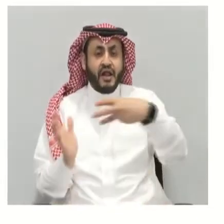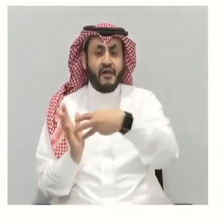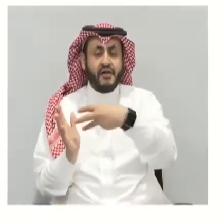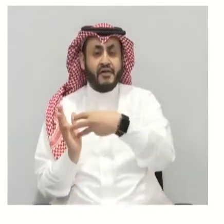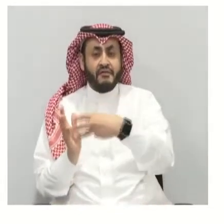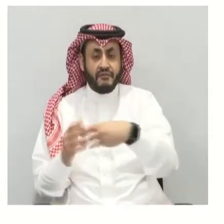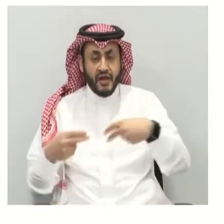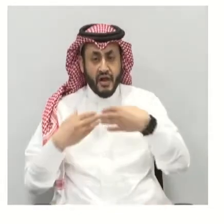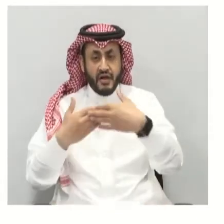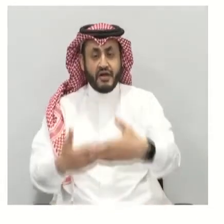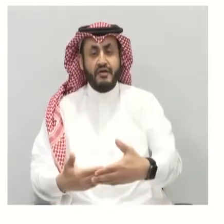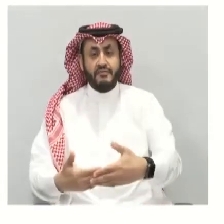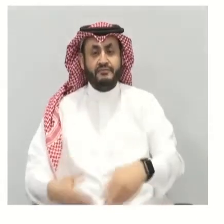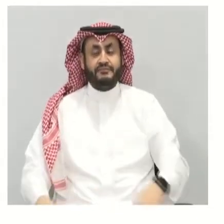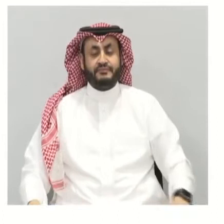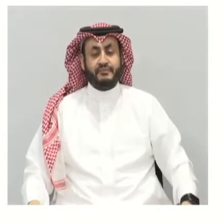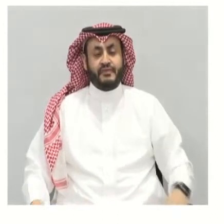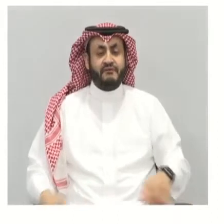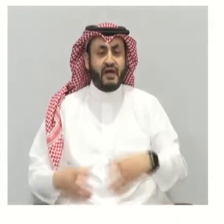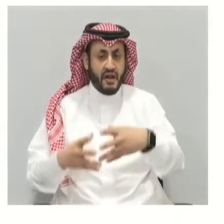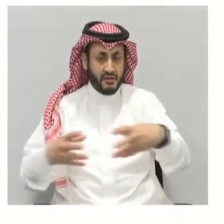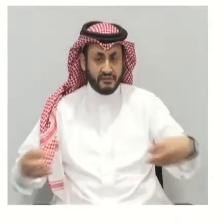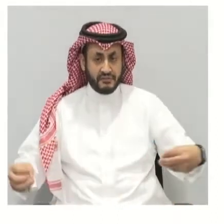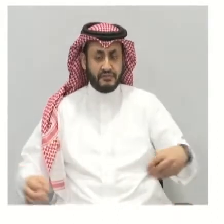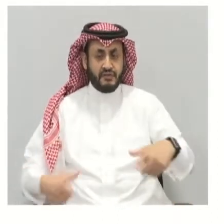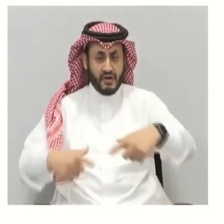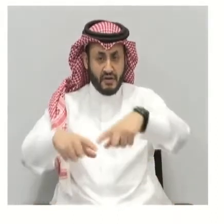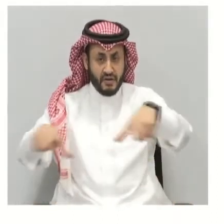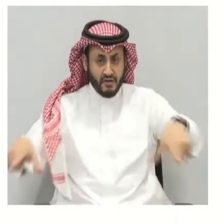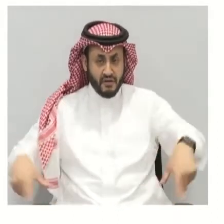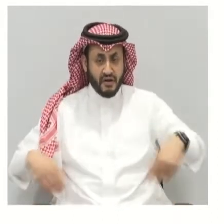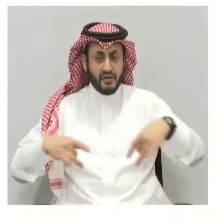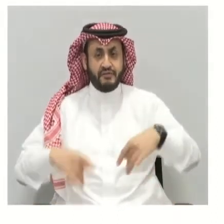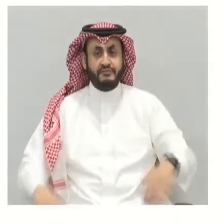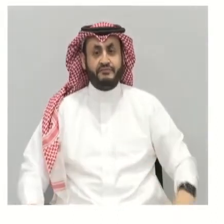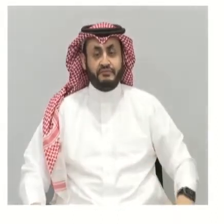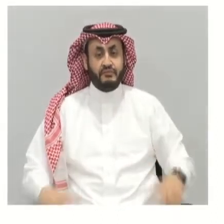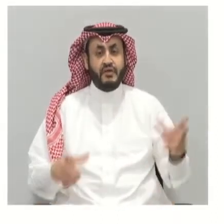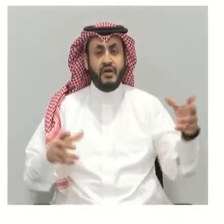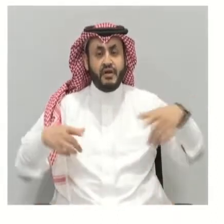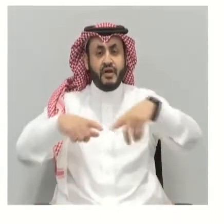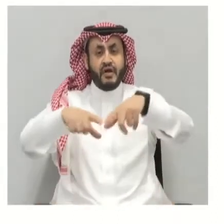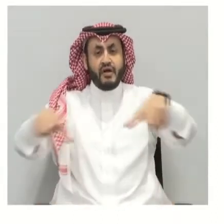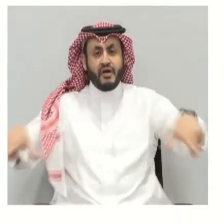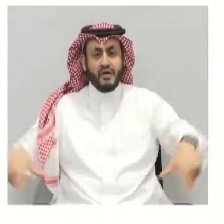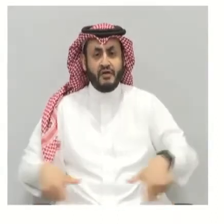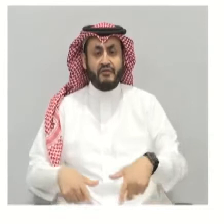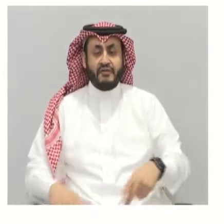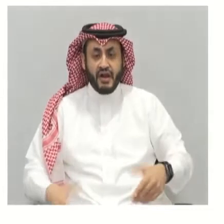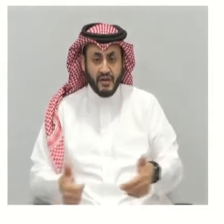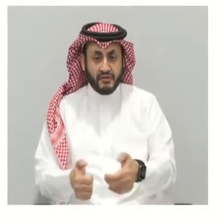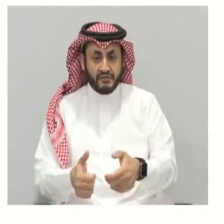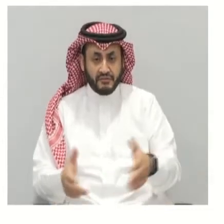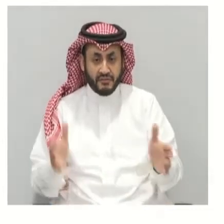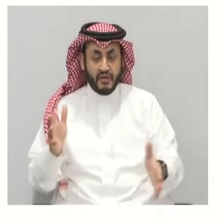the StarCraft tournament finals in stadiums. But public video games areas are just for